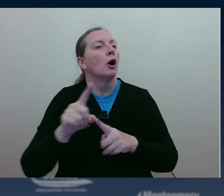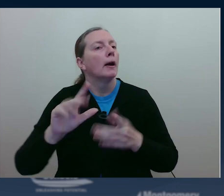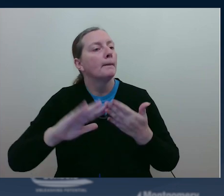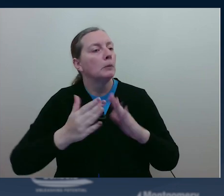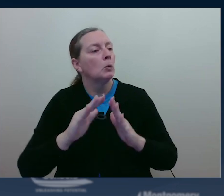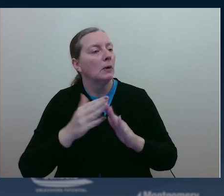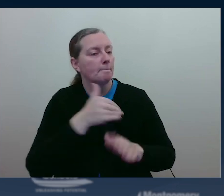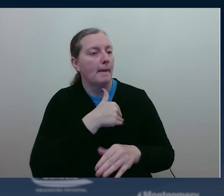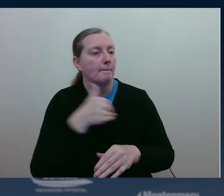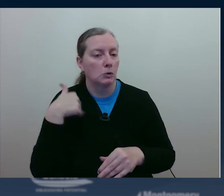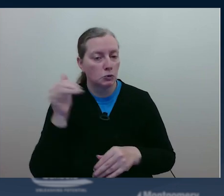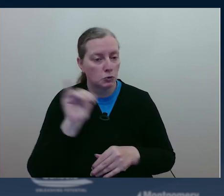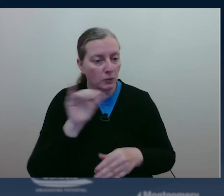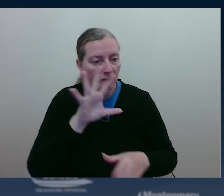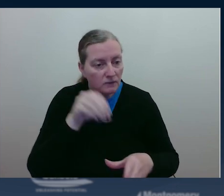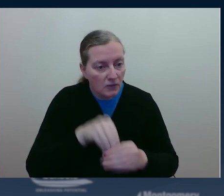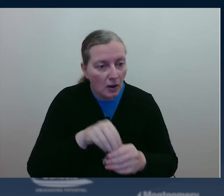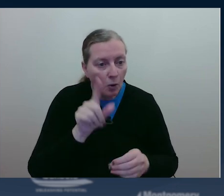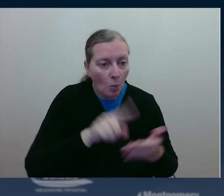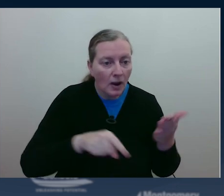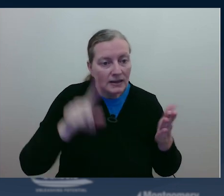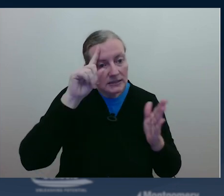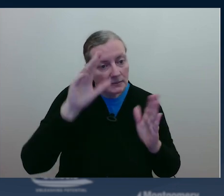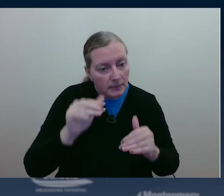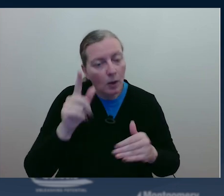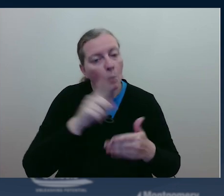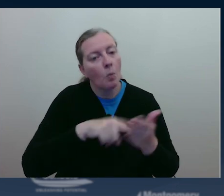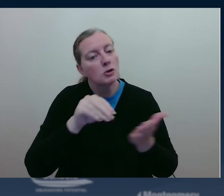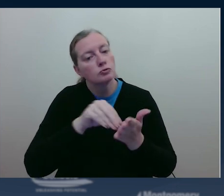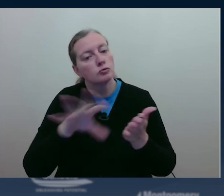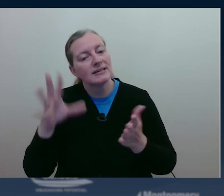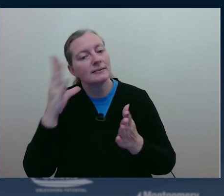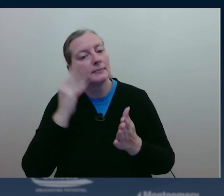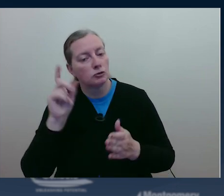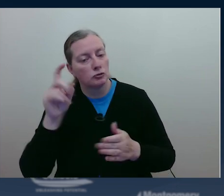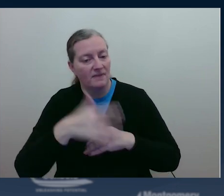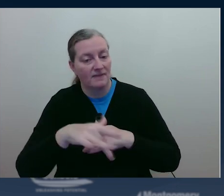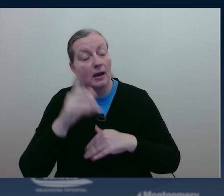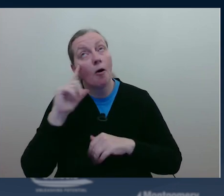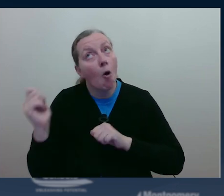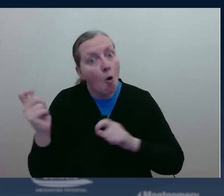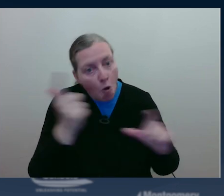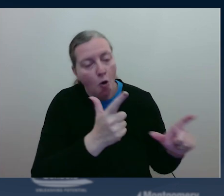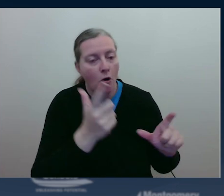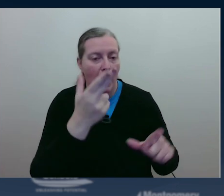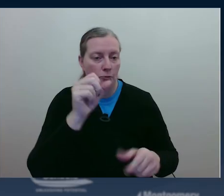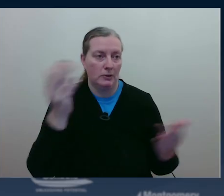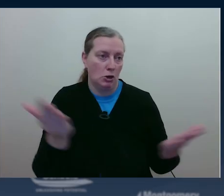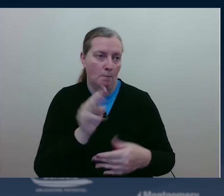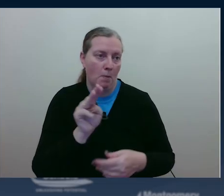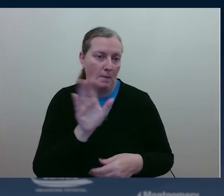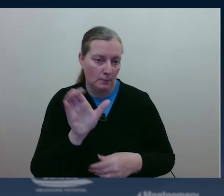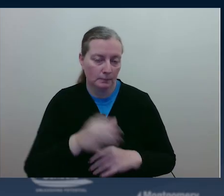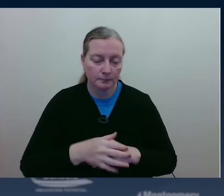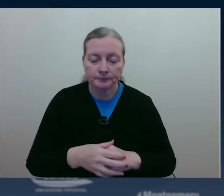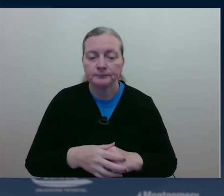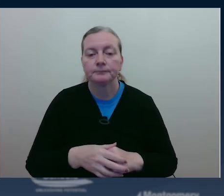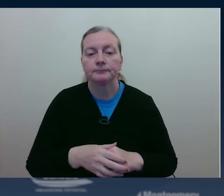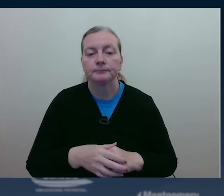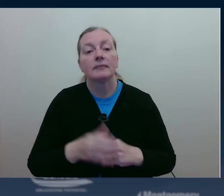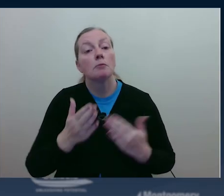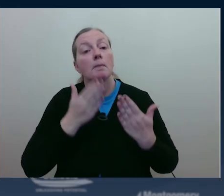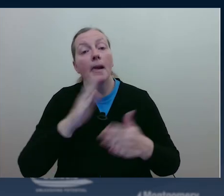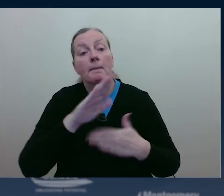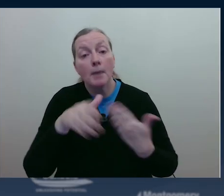student experiences that should be available at all of our high schools. They recommended that all schools offer parallel advanced